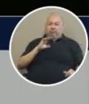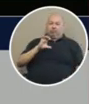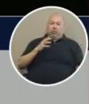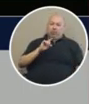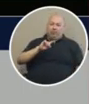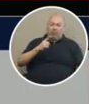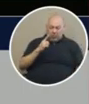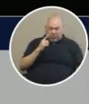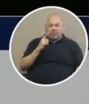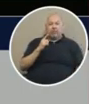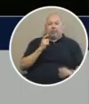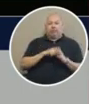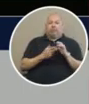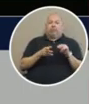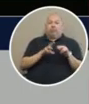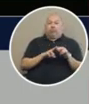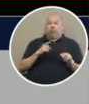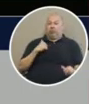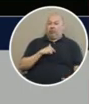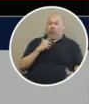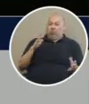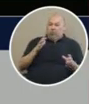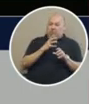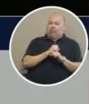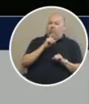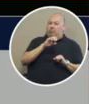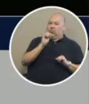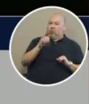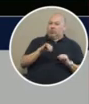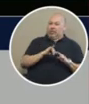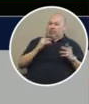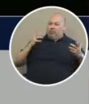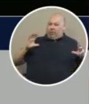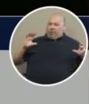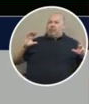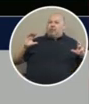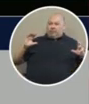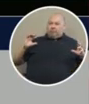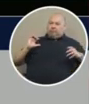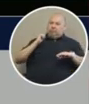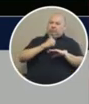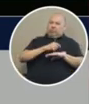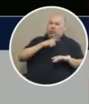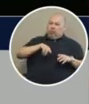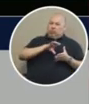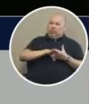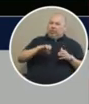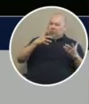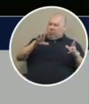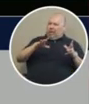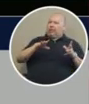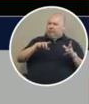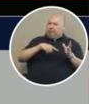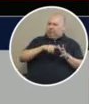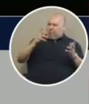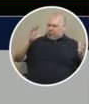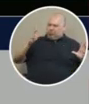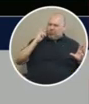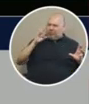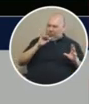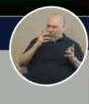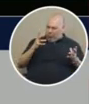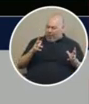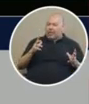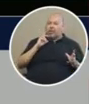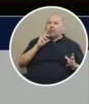1st. So everybody has already received that 1% that's already been put into those paychecks. So